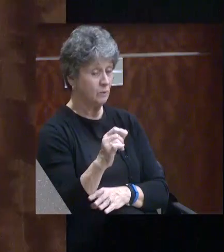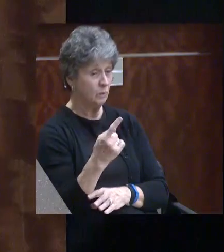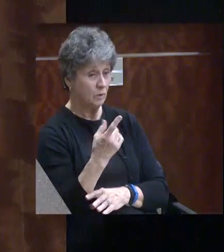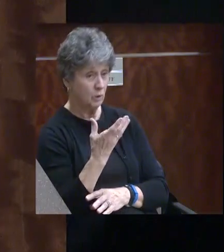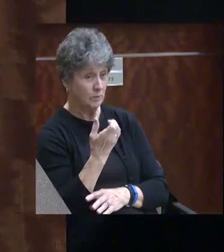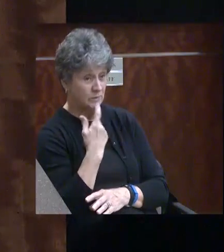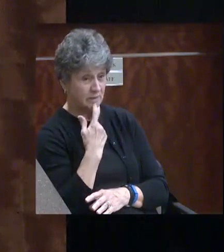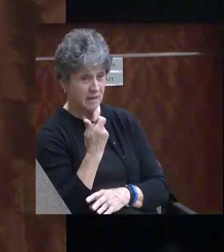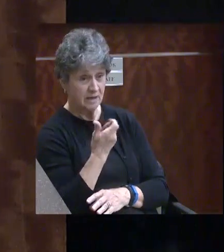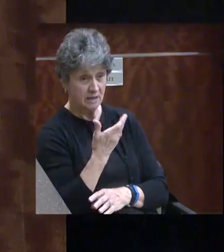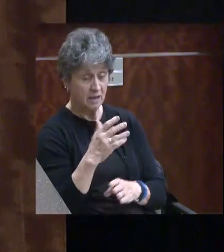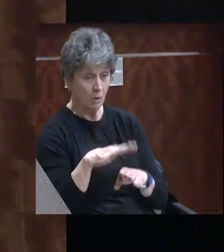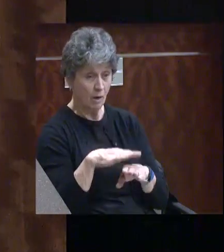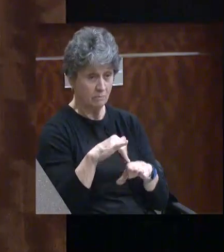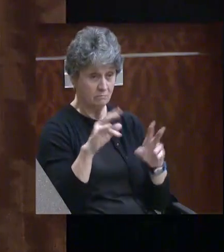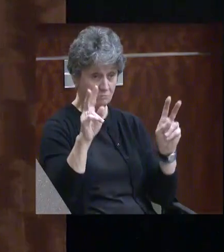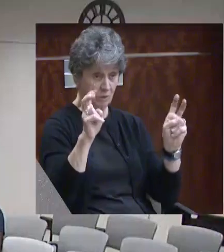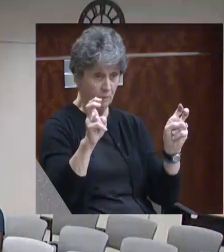on this topic?